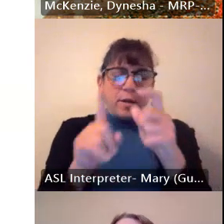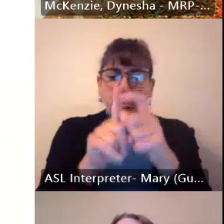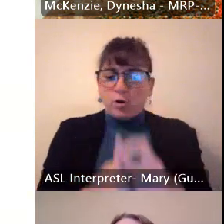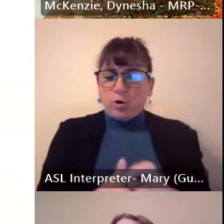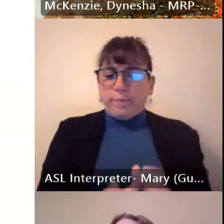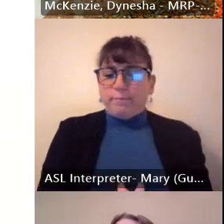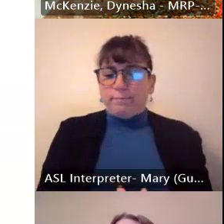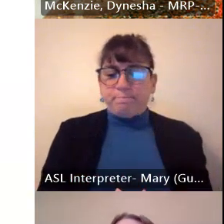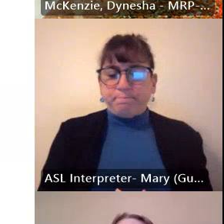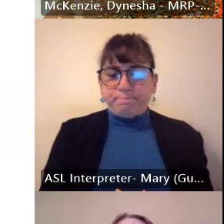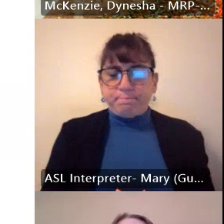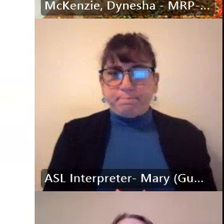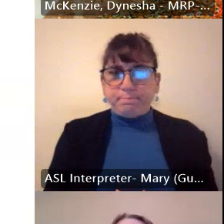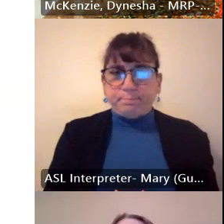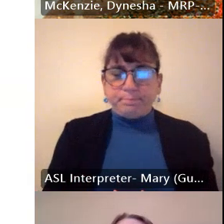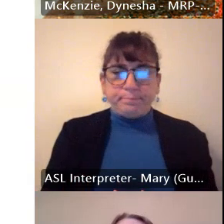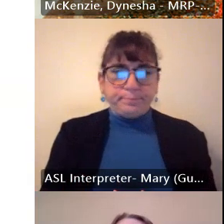Right. And